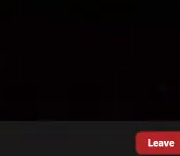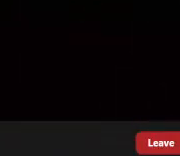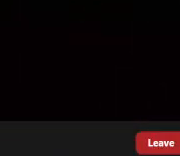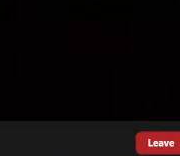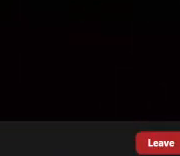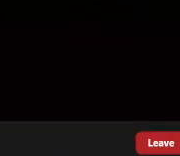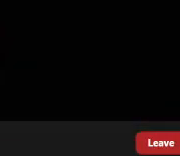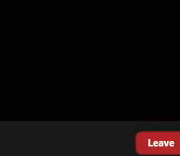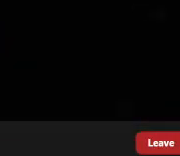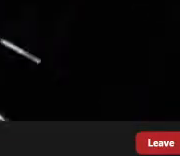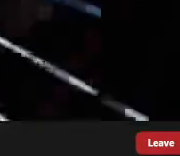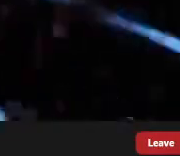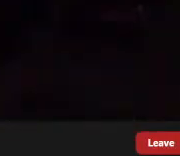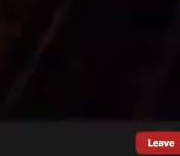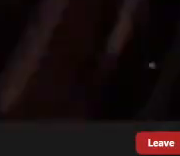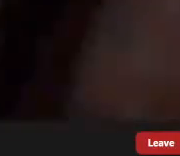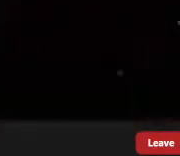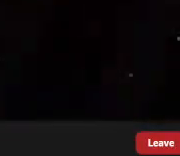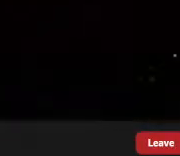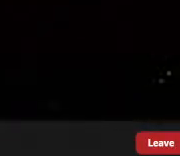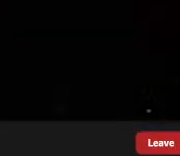Thank you very much.